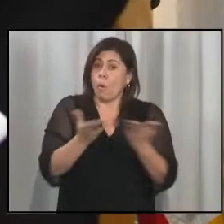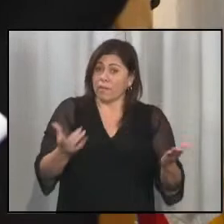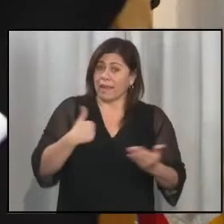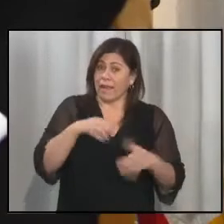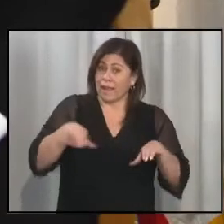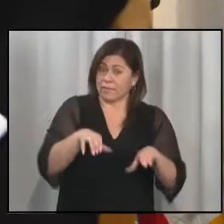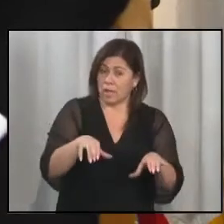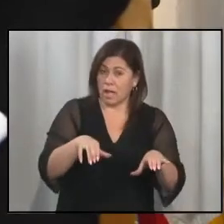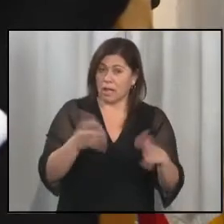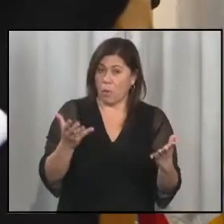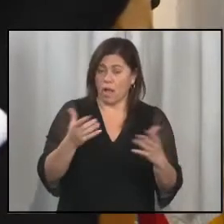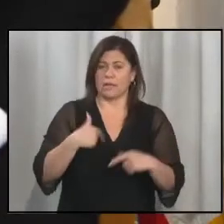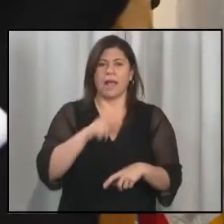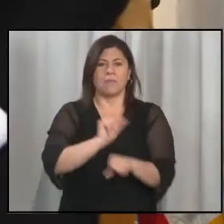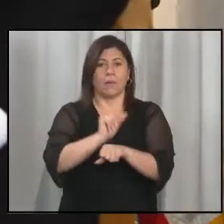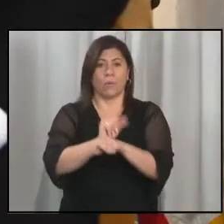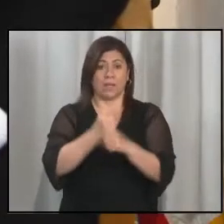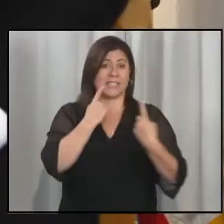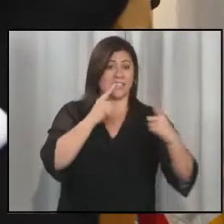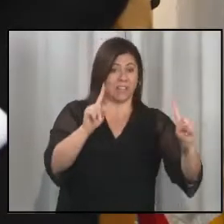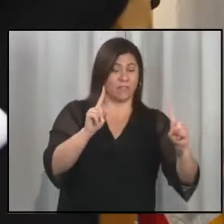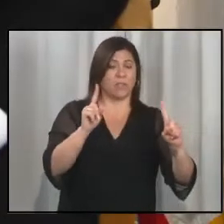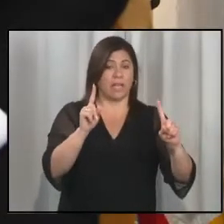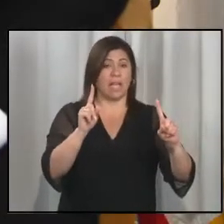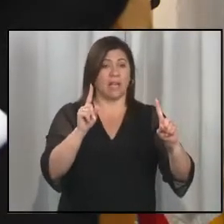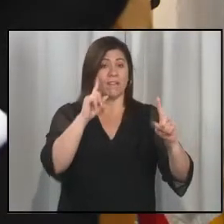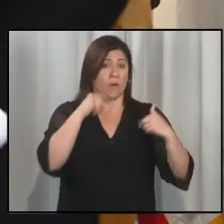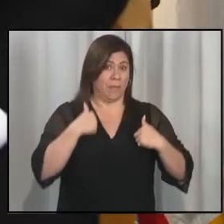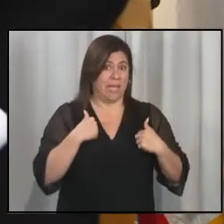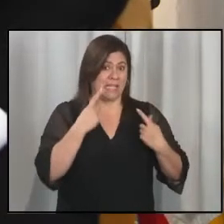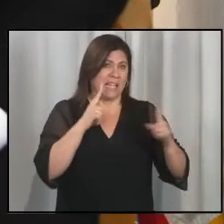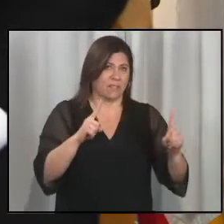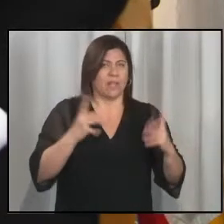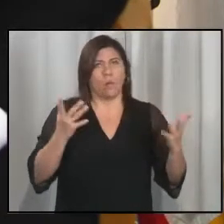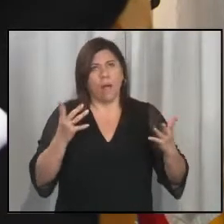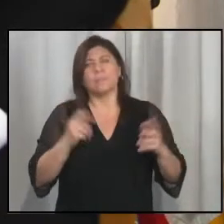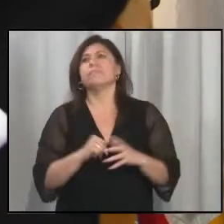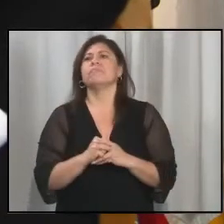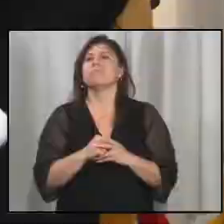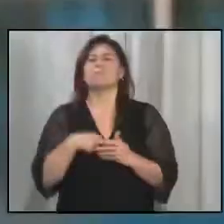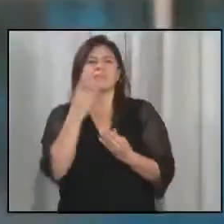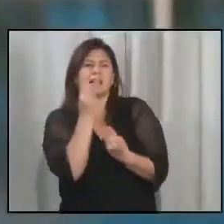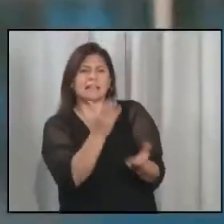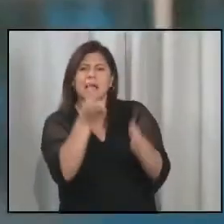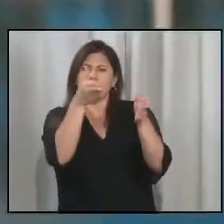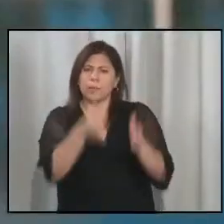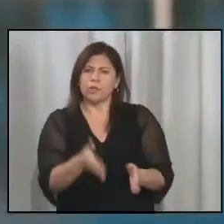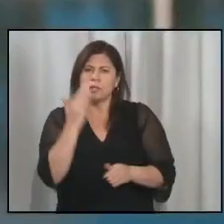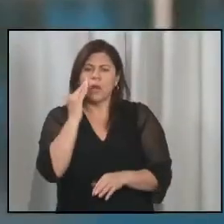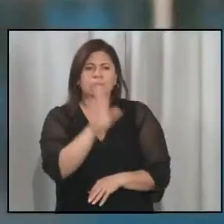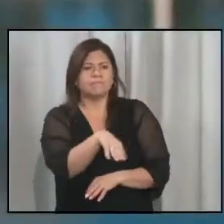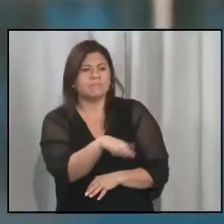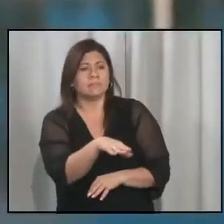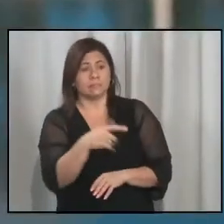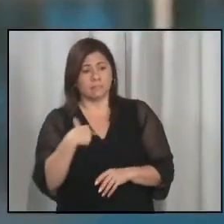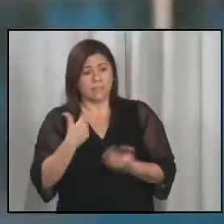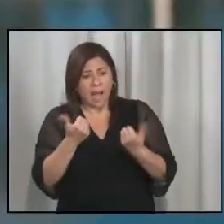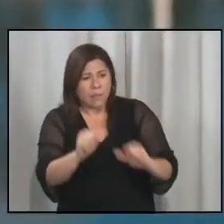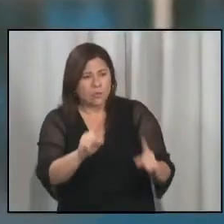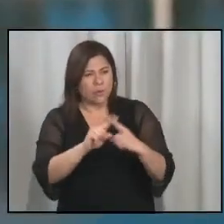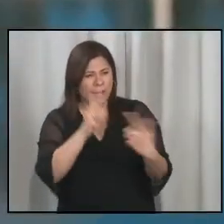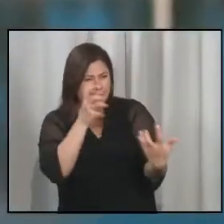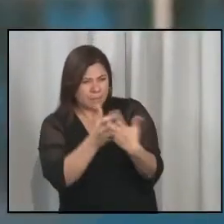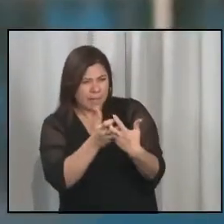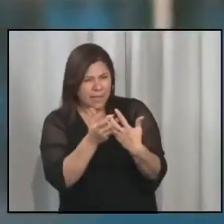work successfully is to let the person know that I'm trying to meet them where